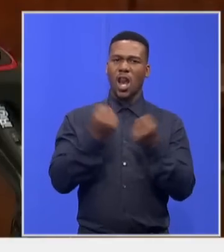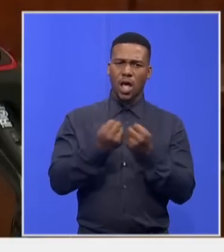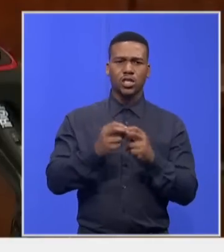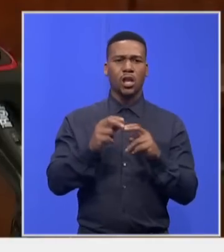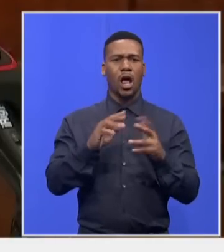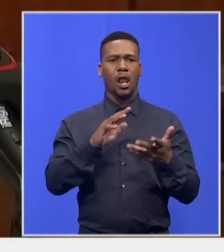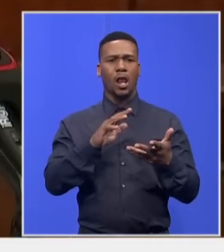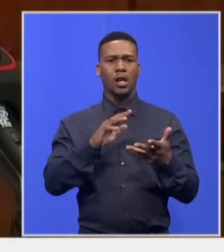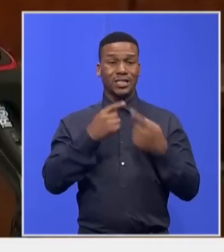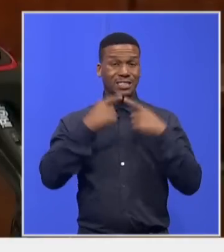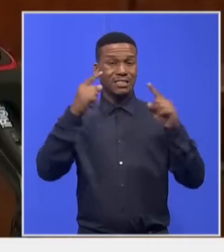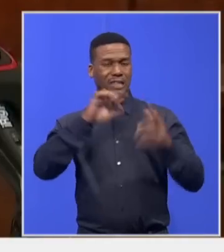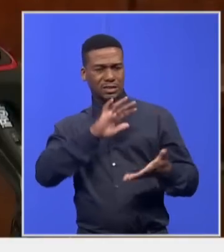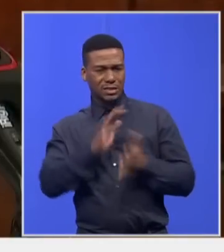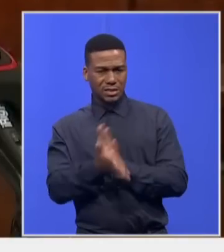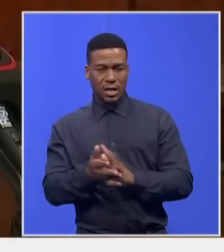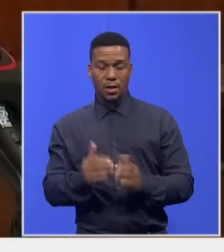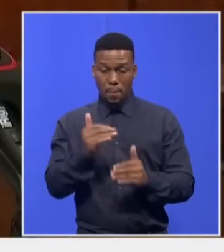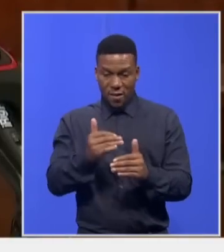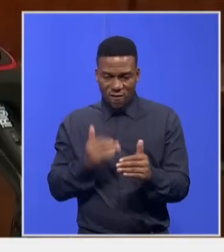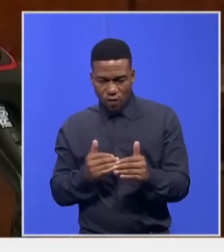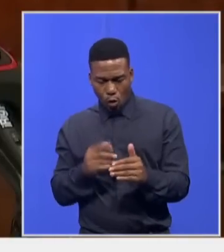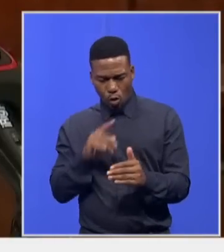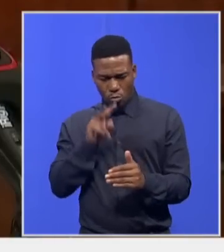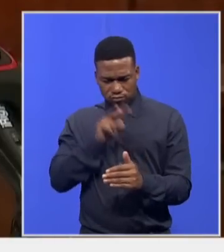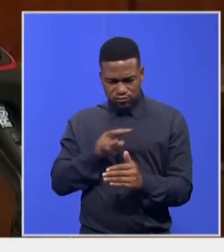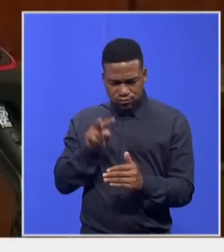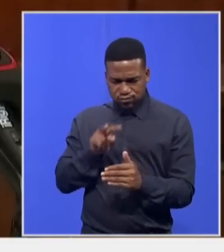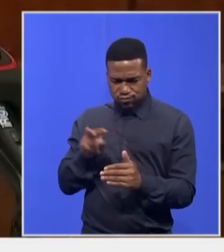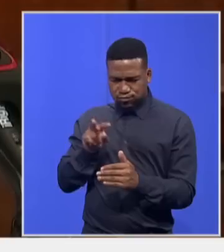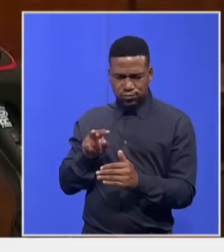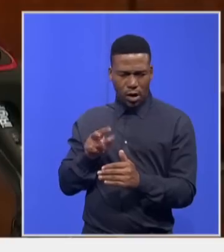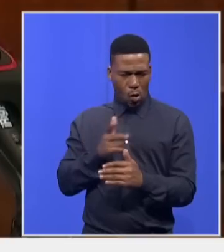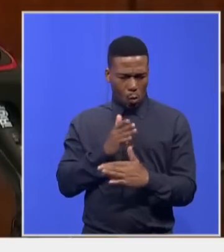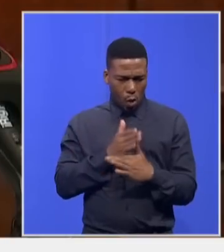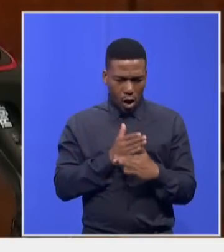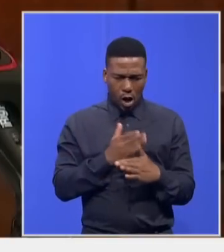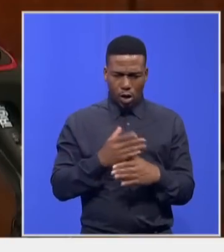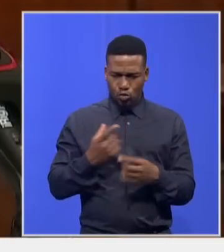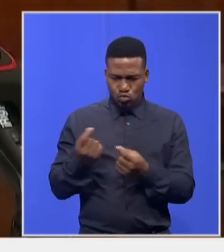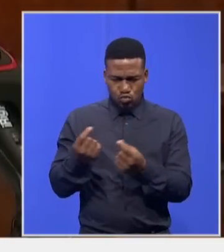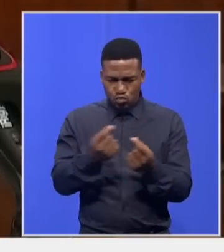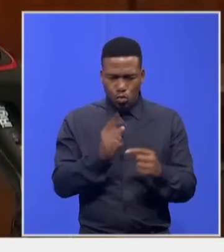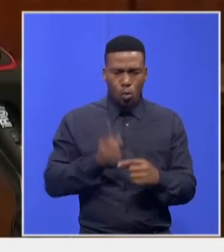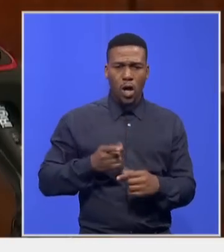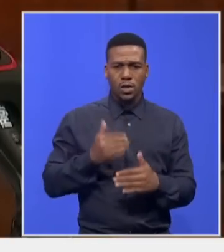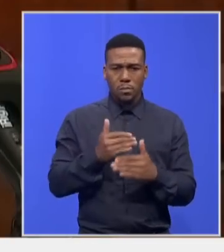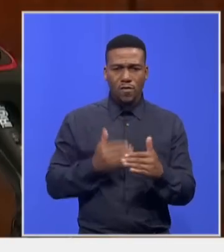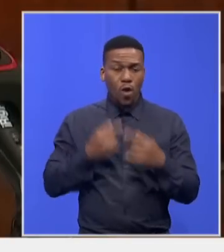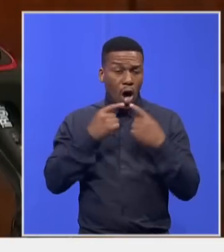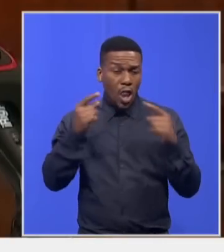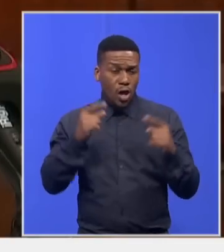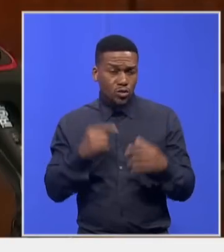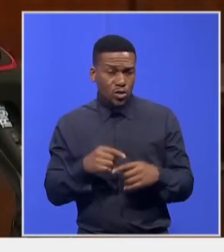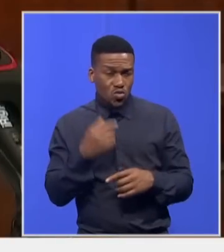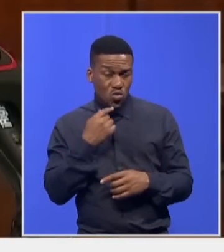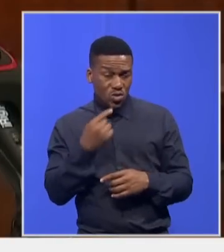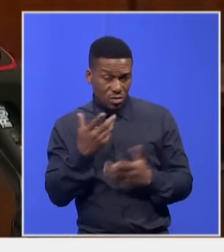before taking into considerations all the groundwork that needs to be done to inform that move to declare the national state of